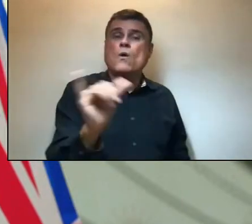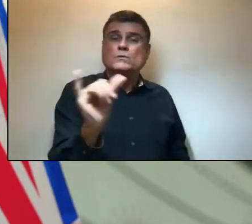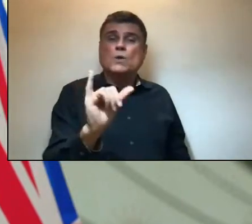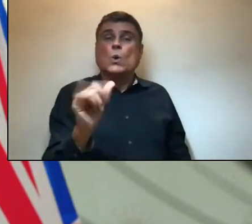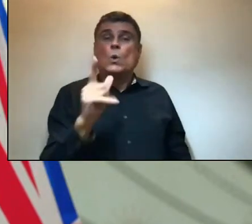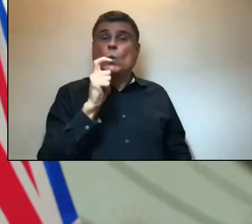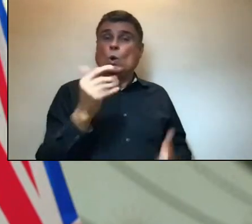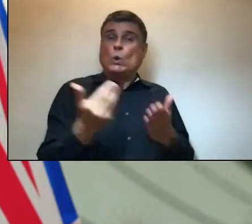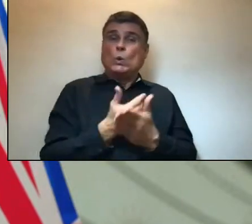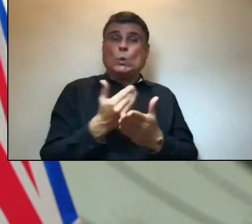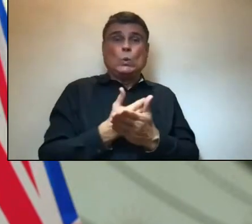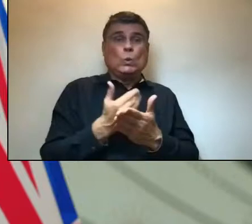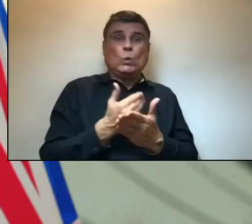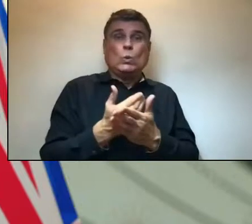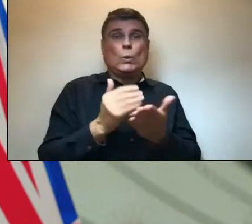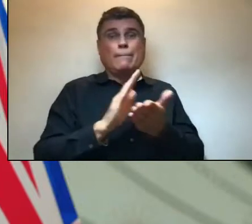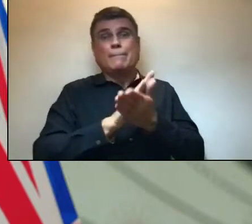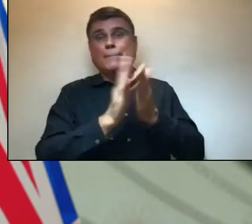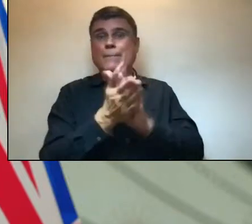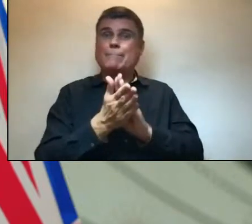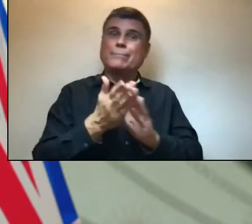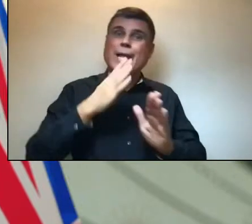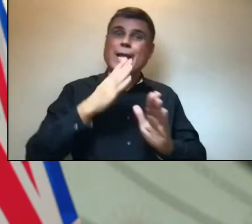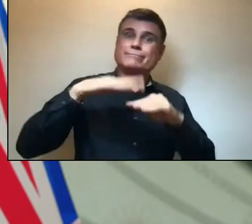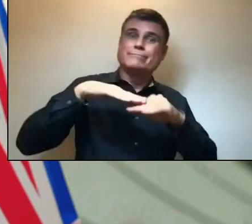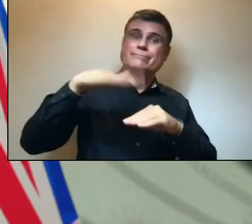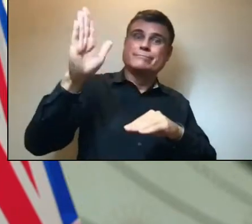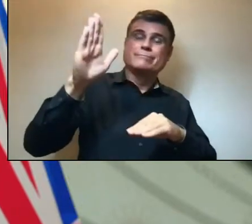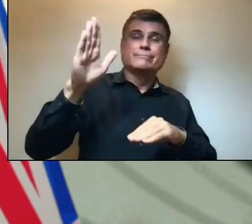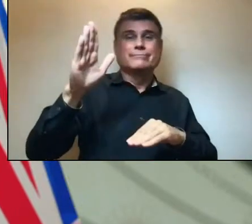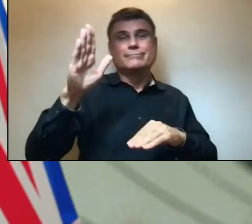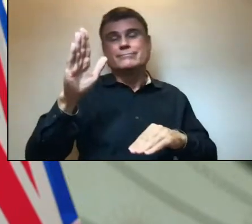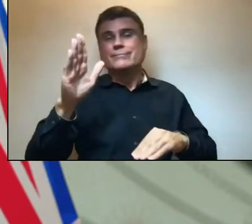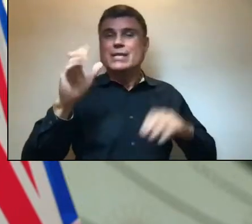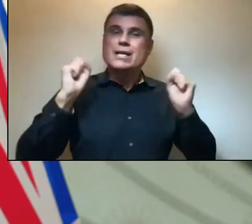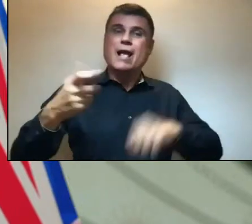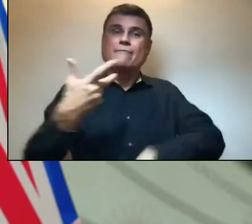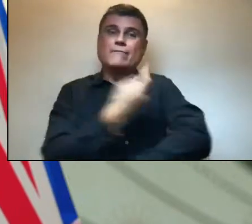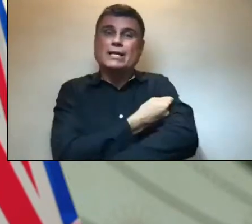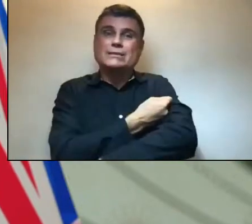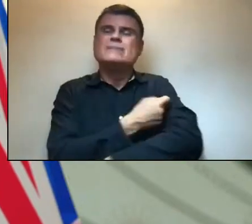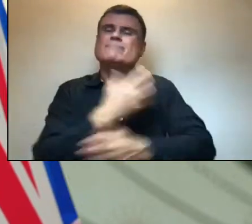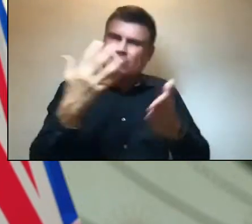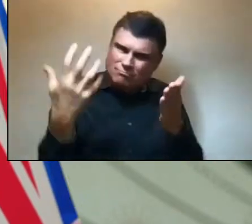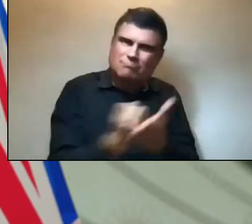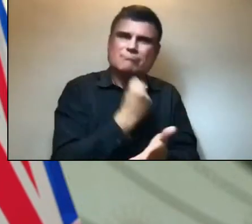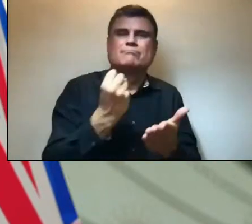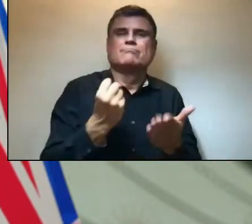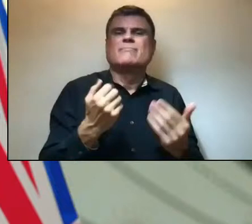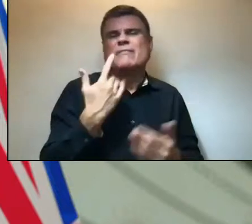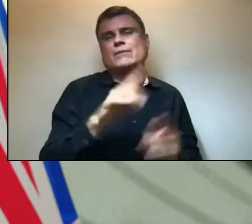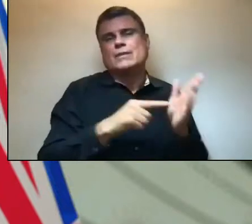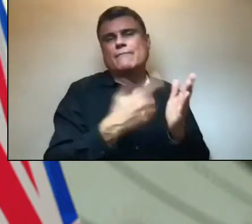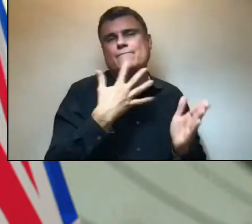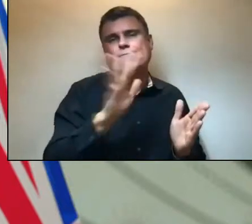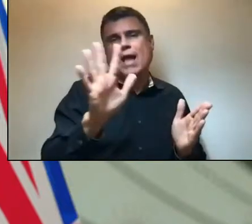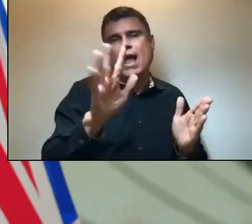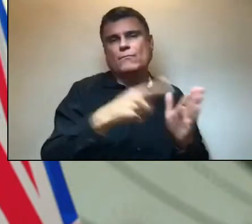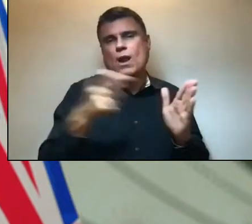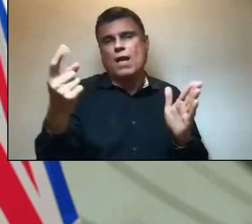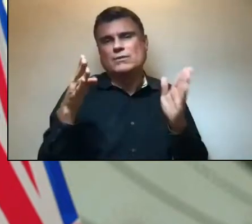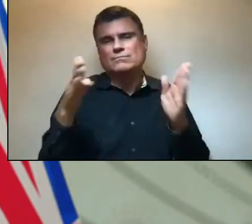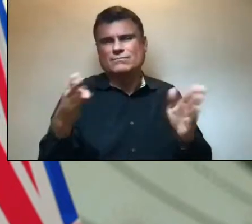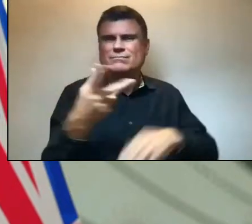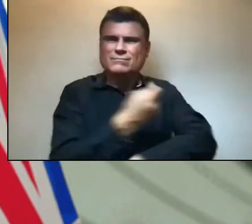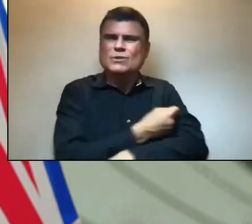are impressive. We have them all. We have a set. We know by, and we provide by local health area, by community